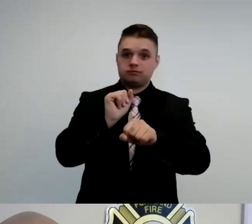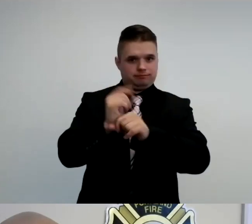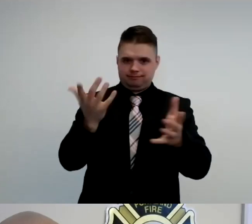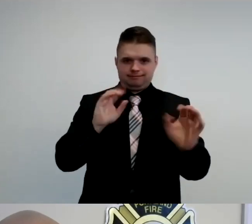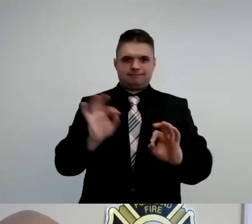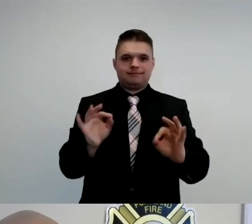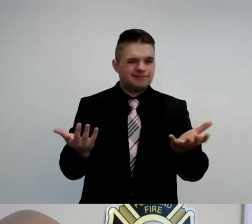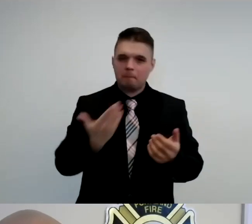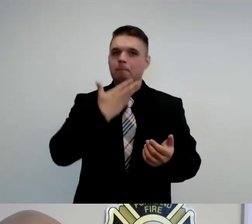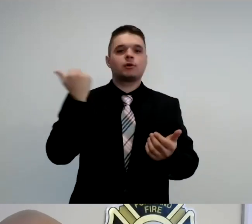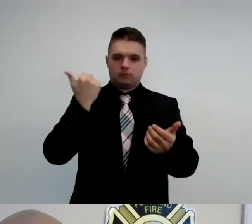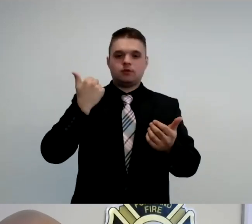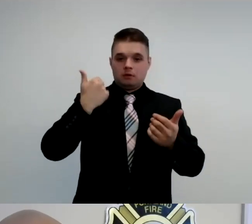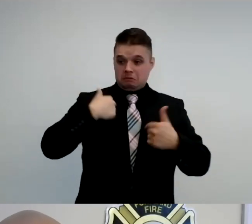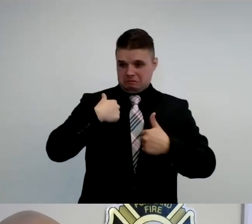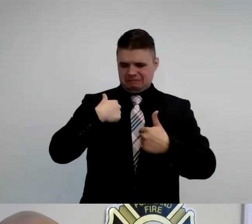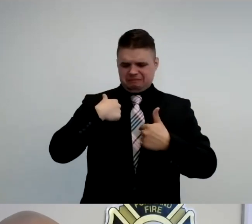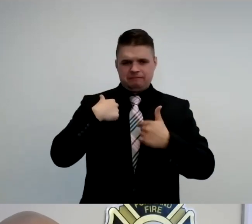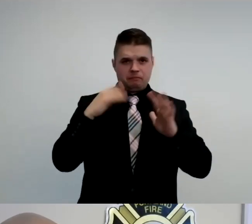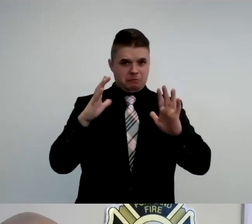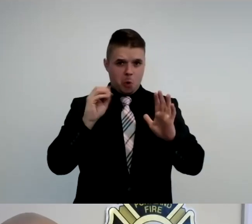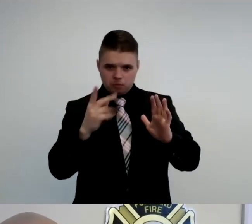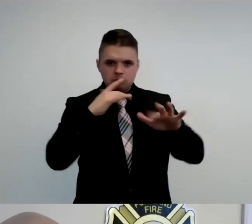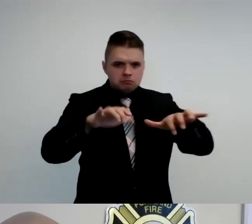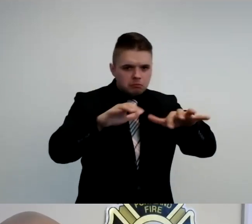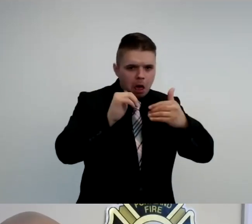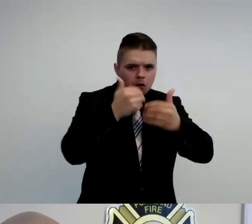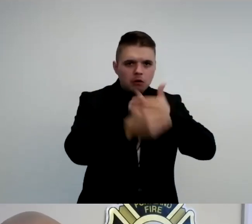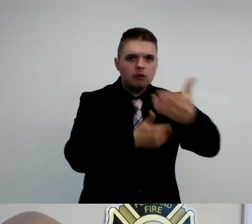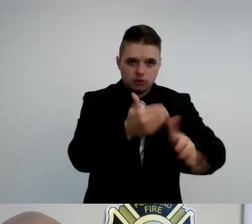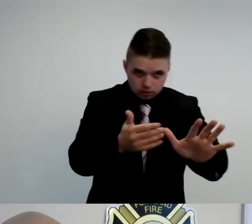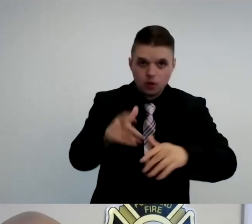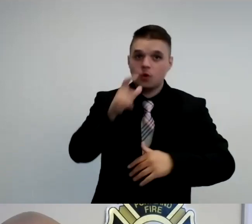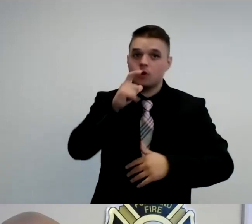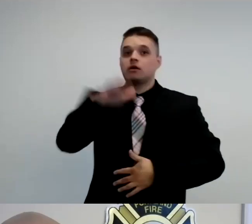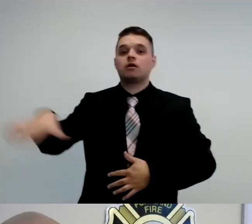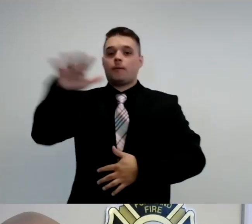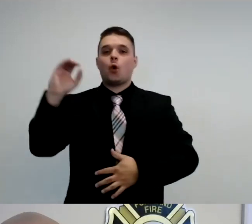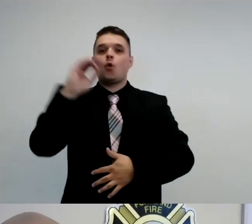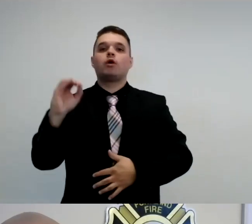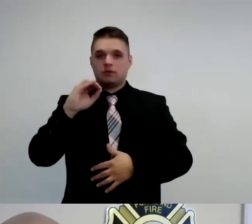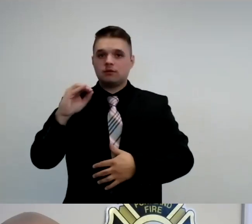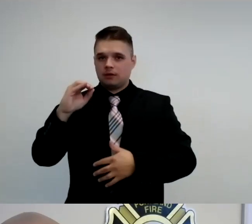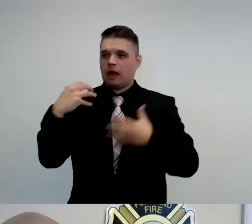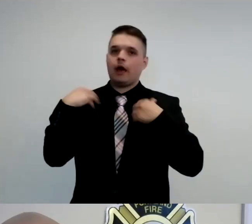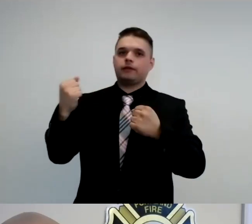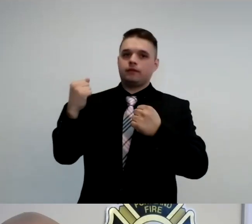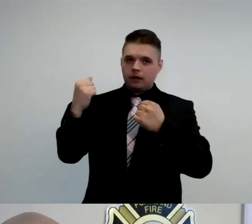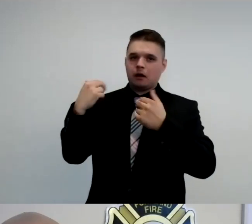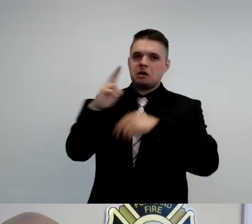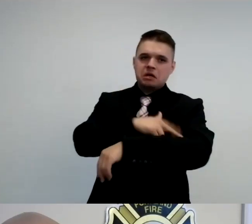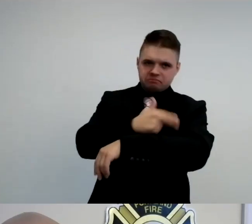then we also have all of our healthcare systems with a virtual component now doing telehealth